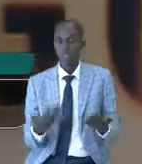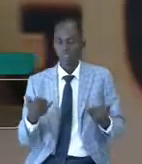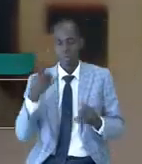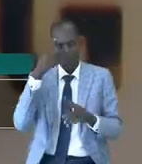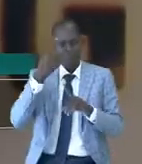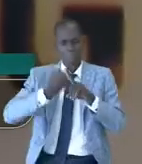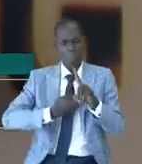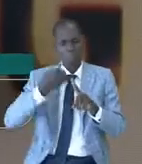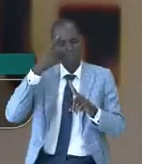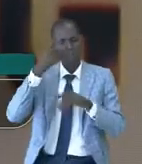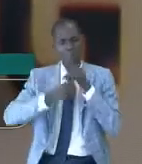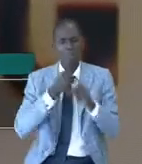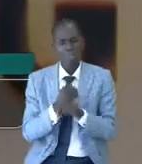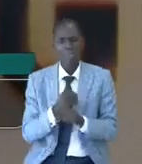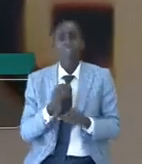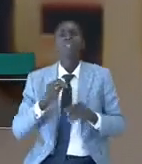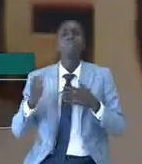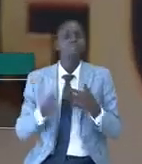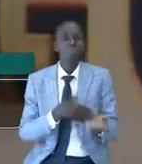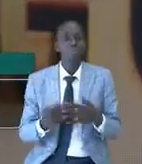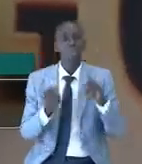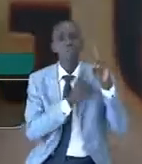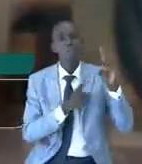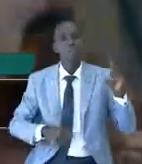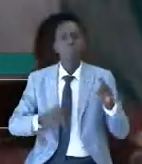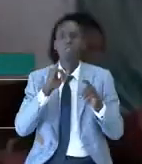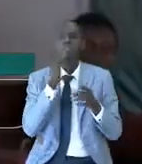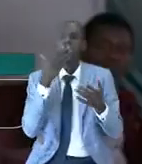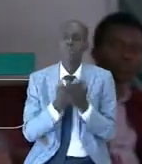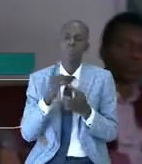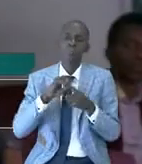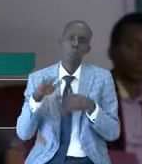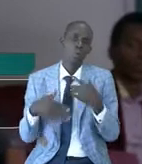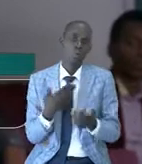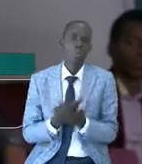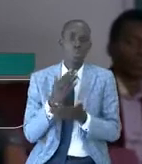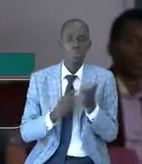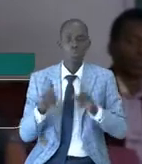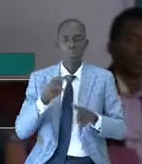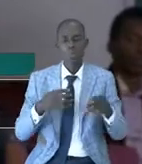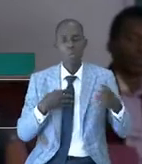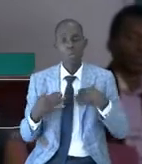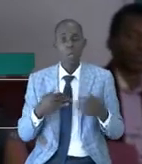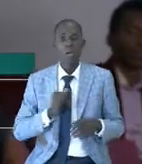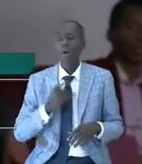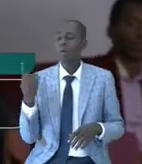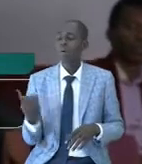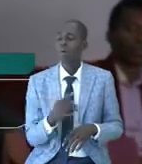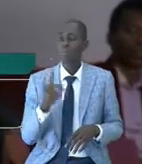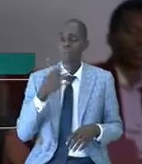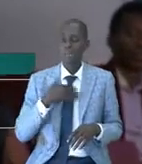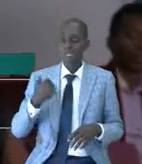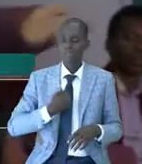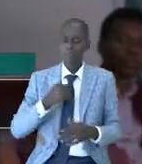He is good to all. Somebody says, I always find misfortune in my life. And where I wanted to get